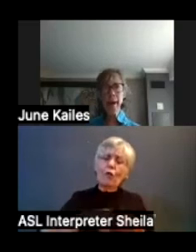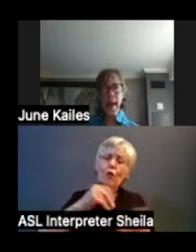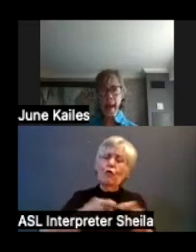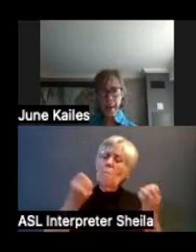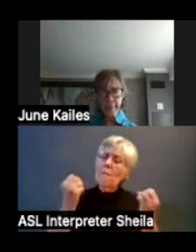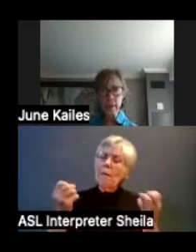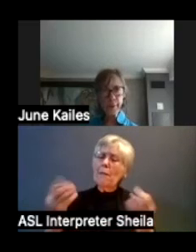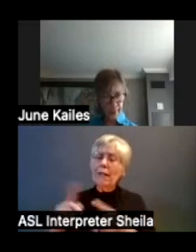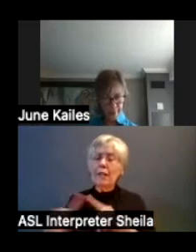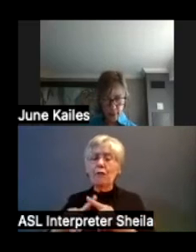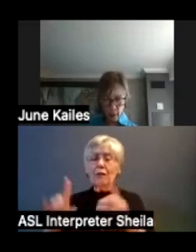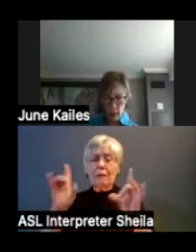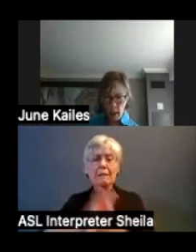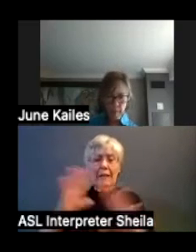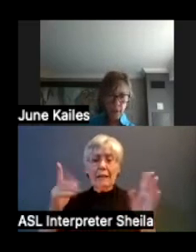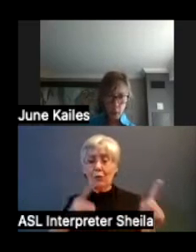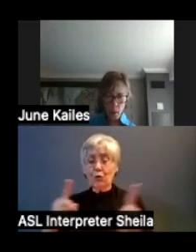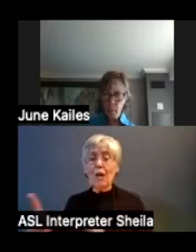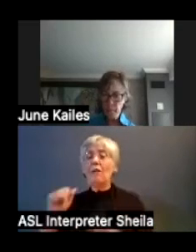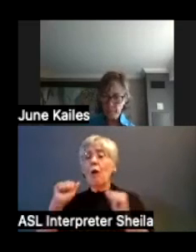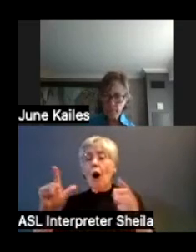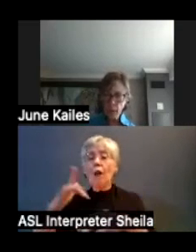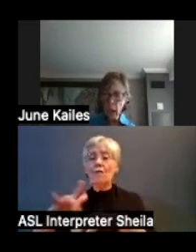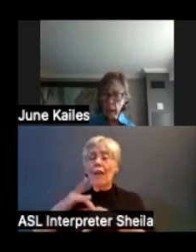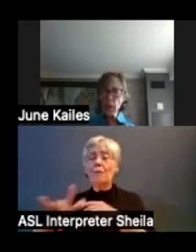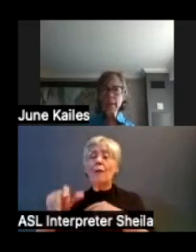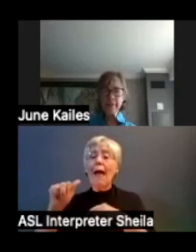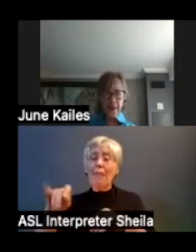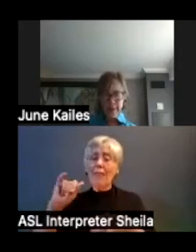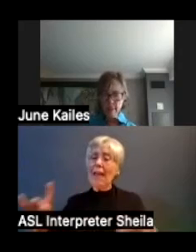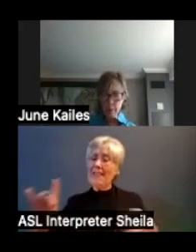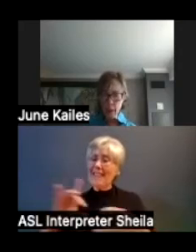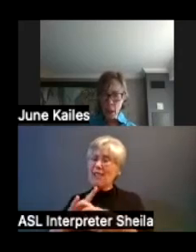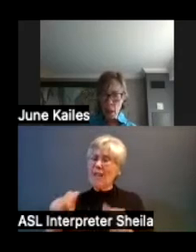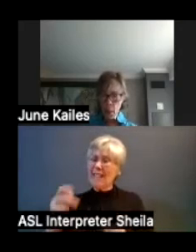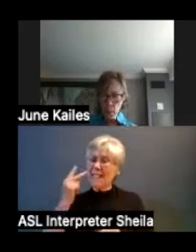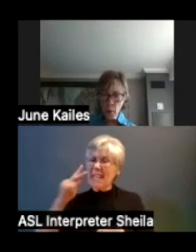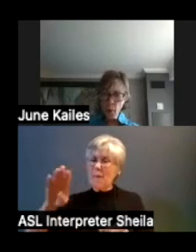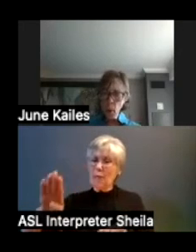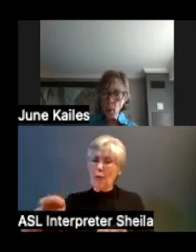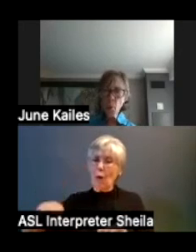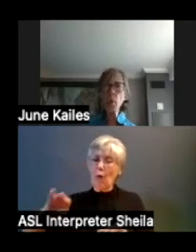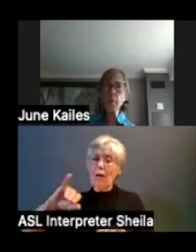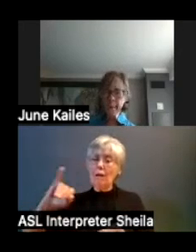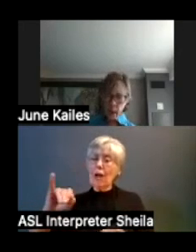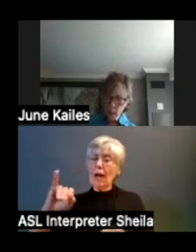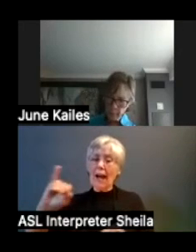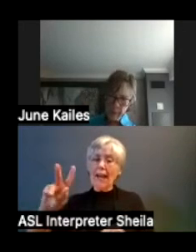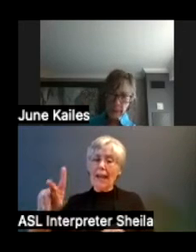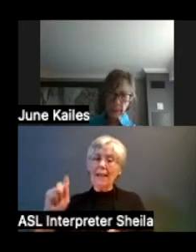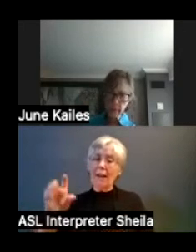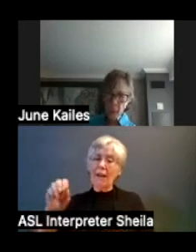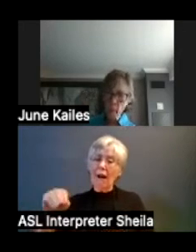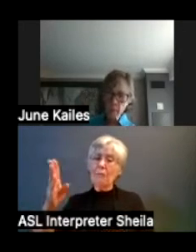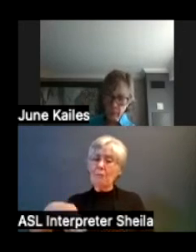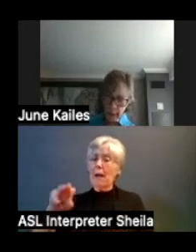available at the link below. So if any of you know or work with health